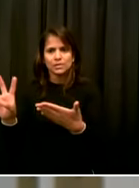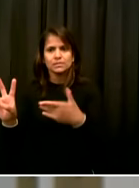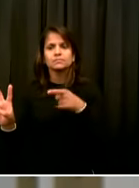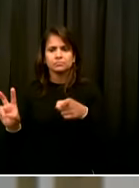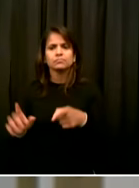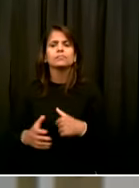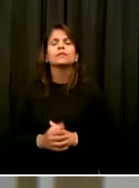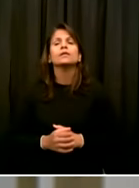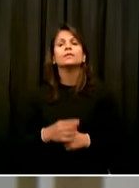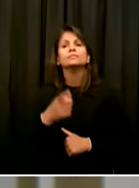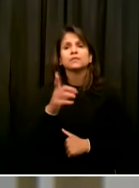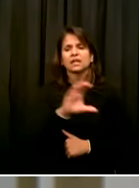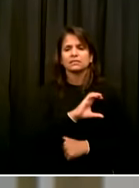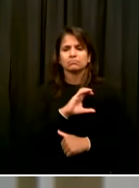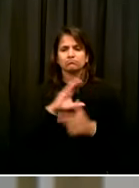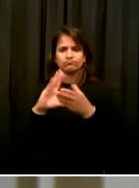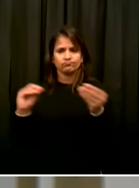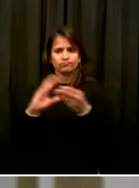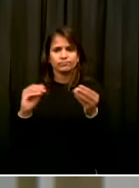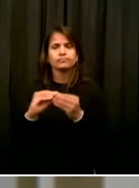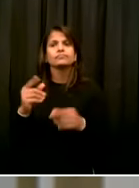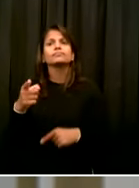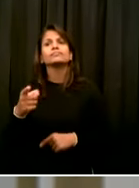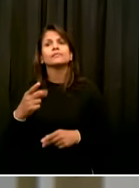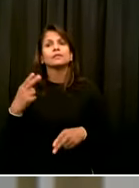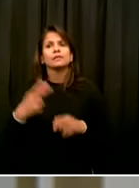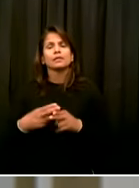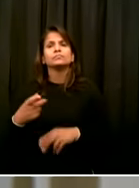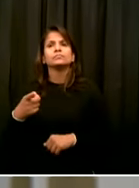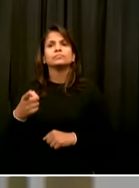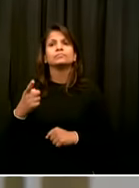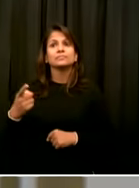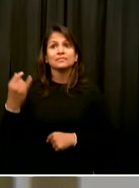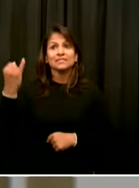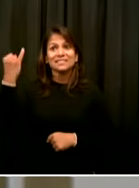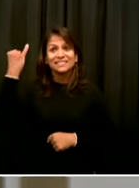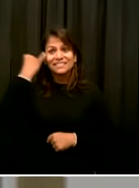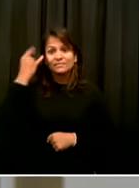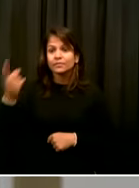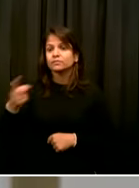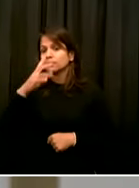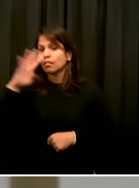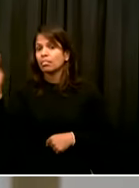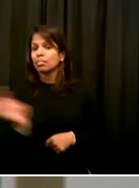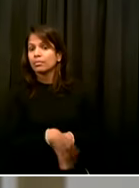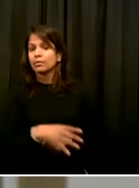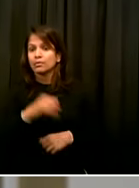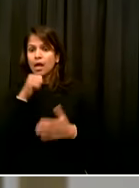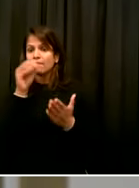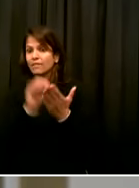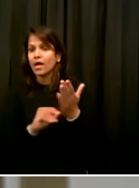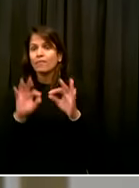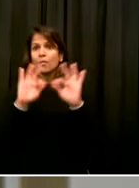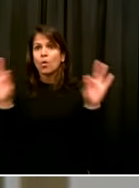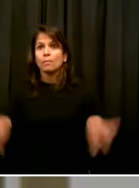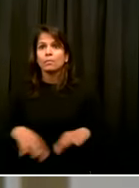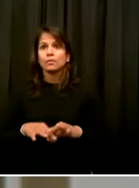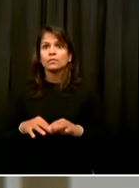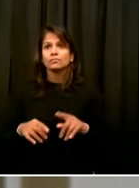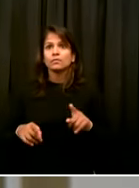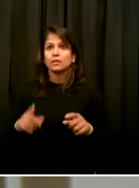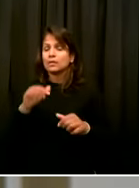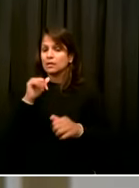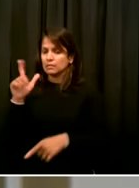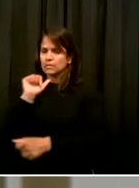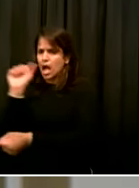you to be quarantined. So if someone is so egregious in disobeying the Department of Health's recommendations, by